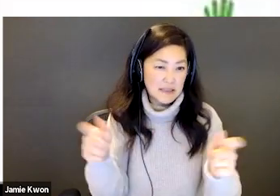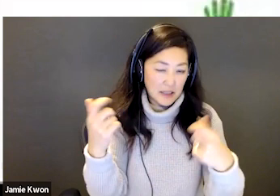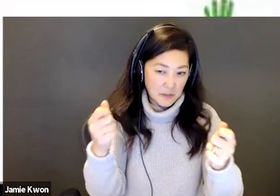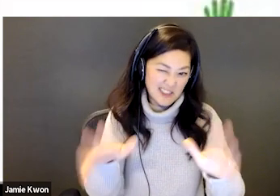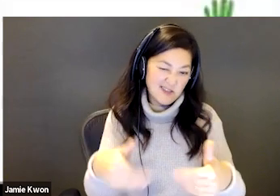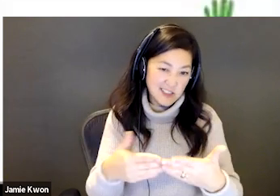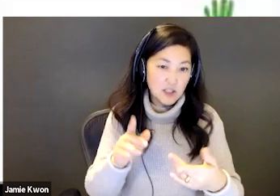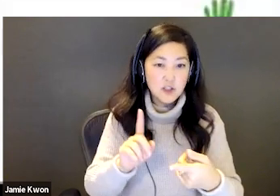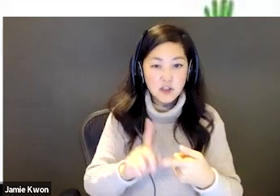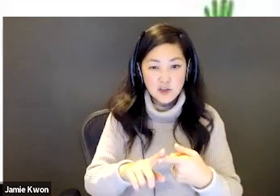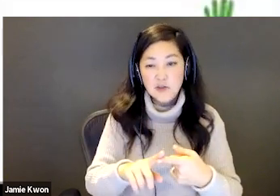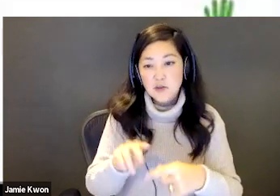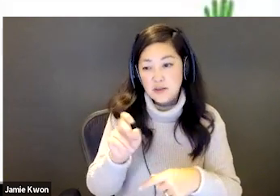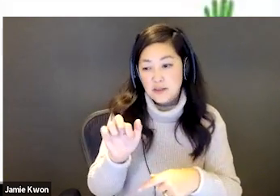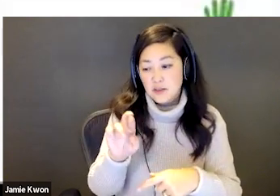our employment.